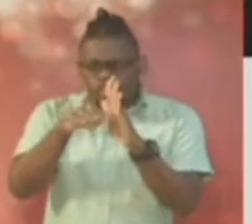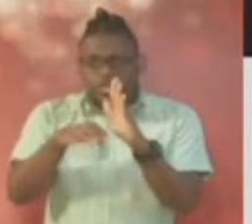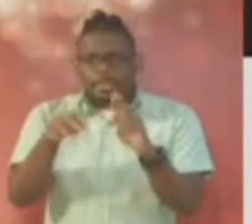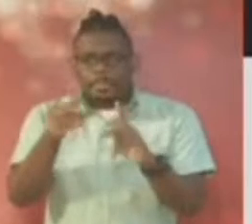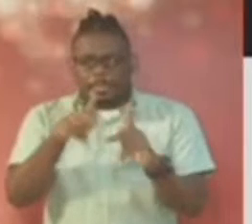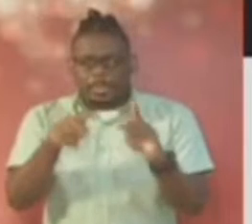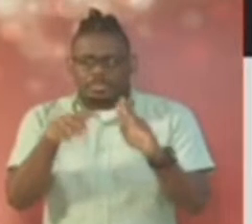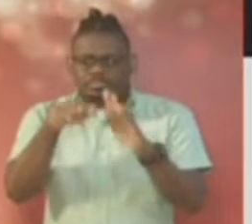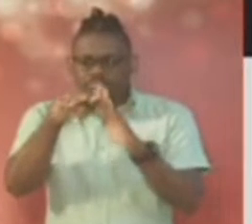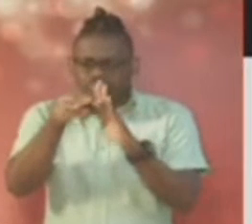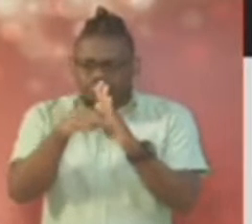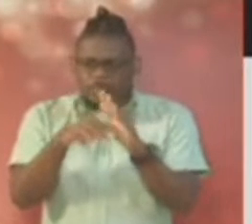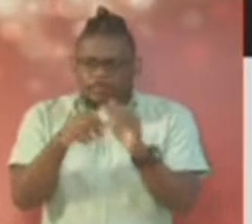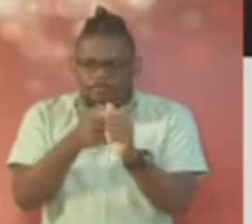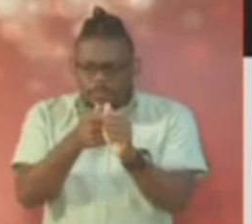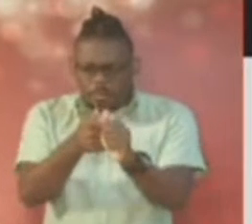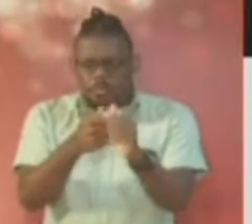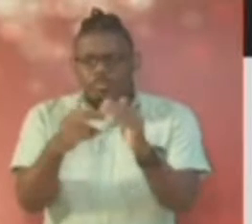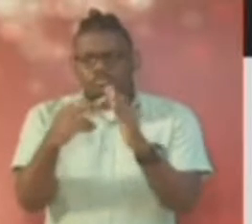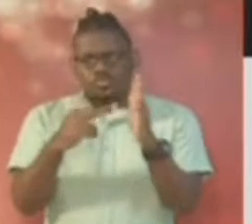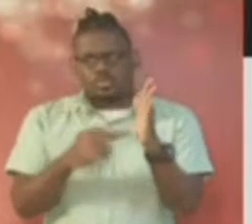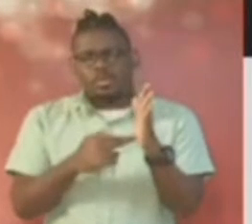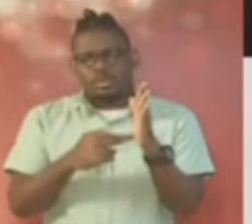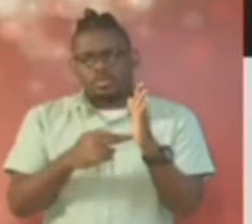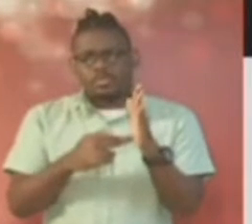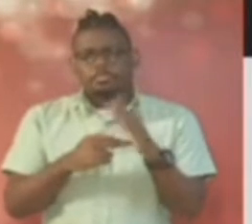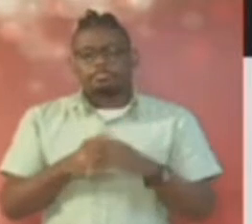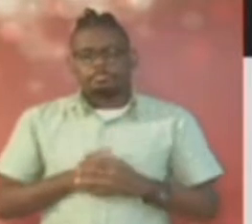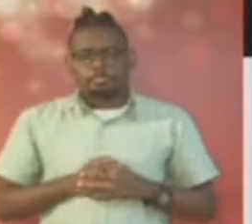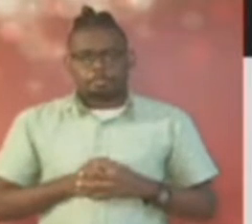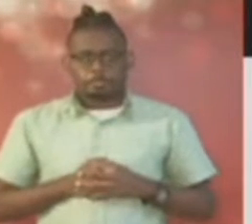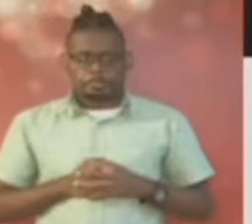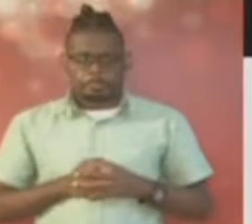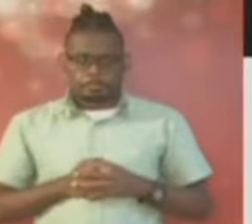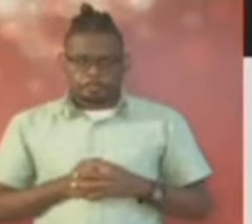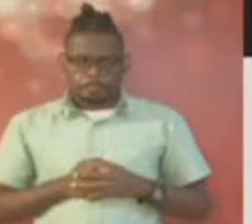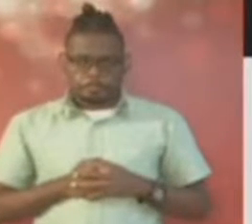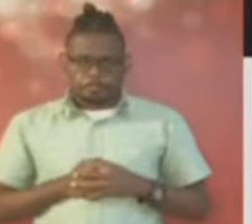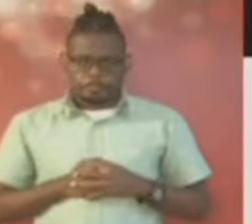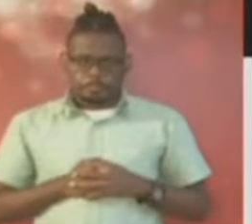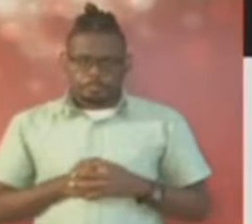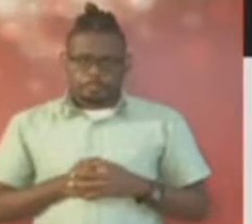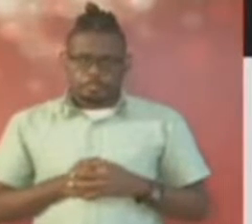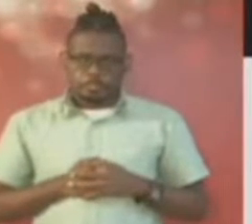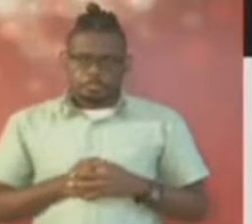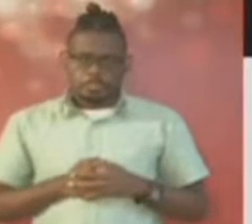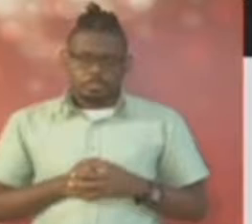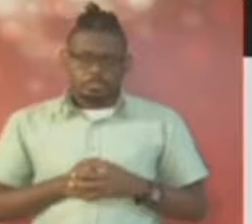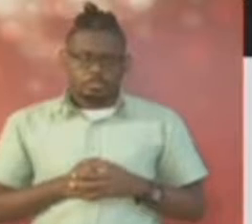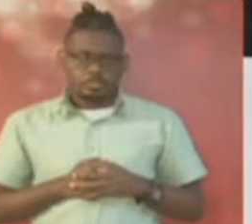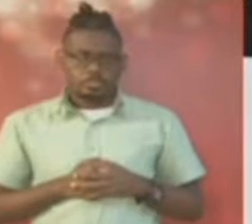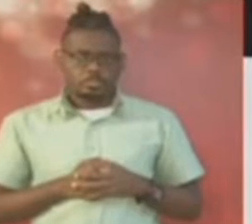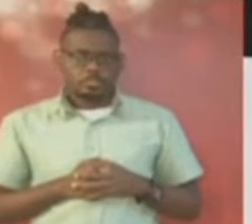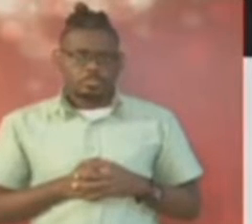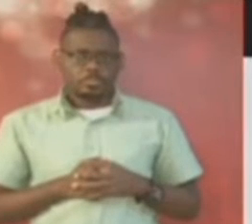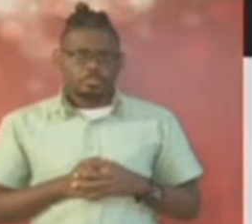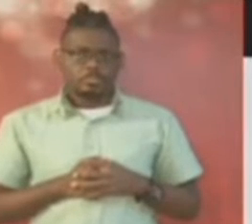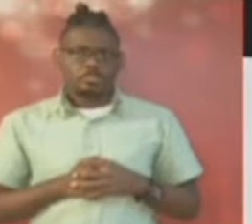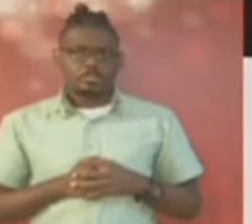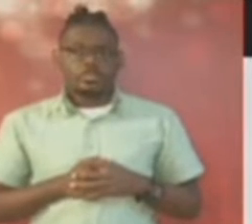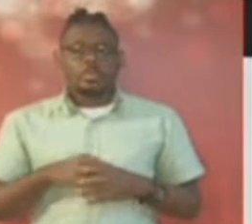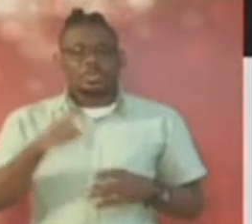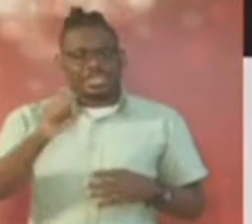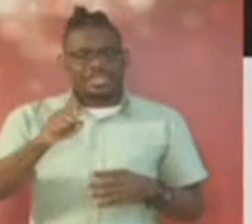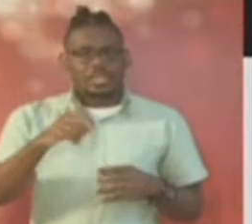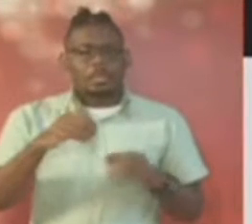adhere to continue to follow and to practice all of the preventive public health measures, because you need that line to go down as opposed to just